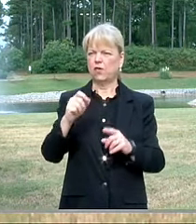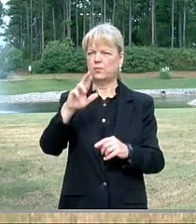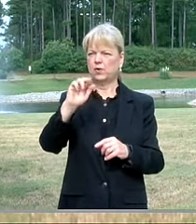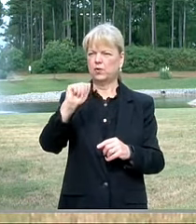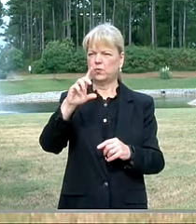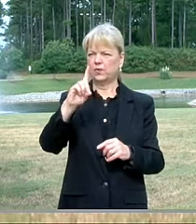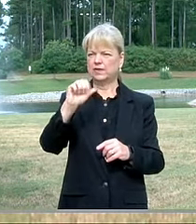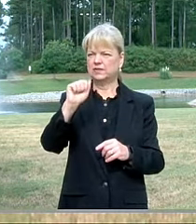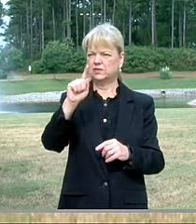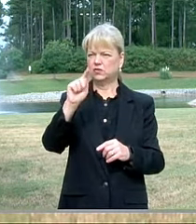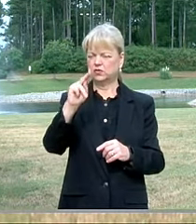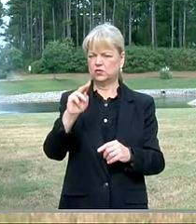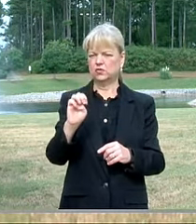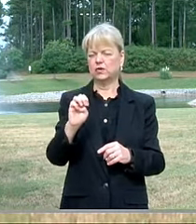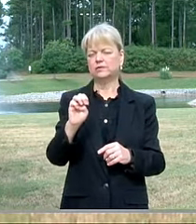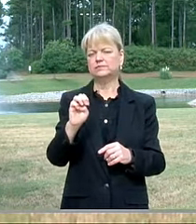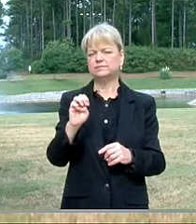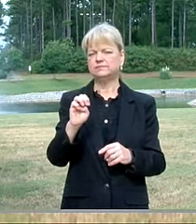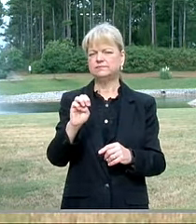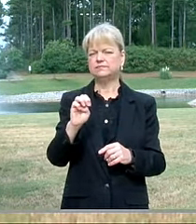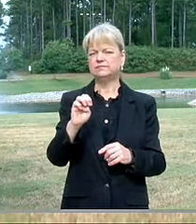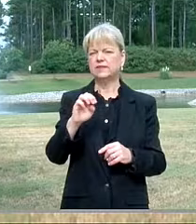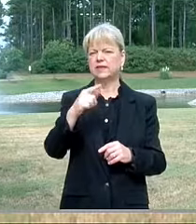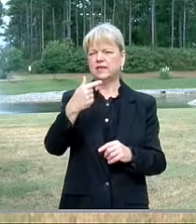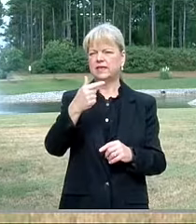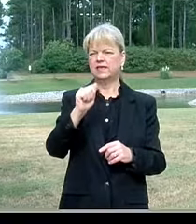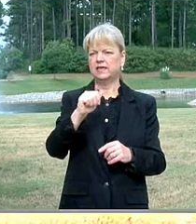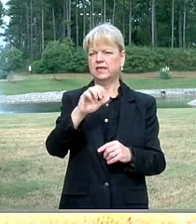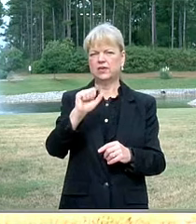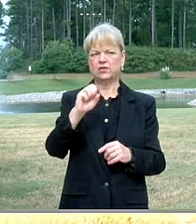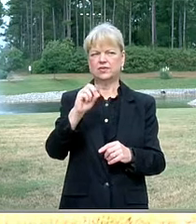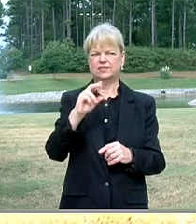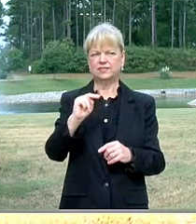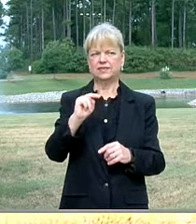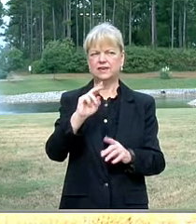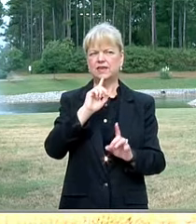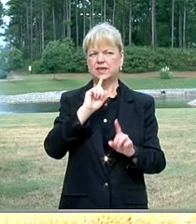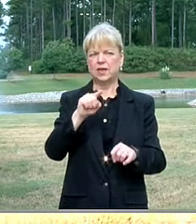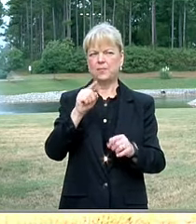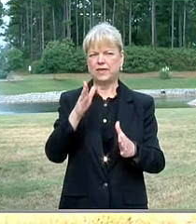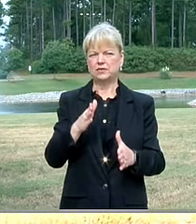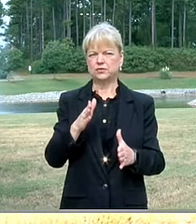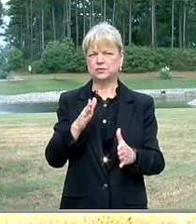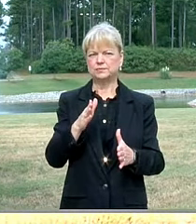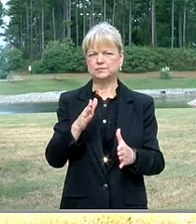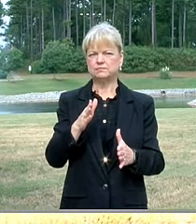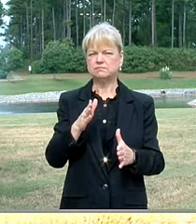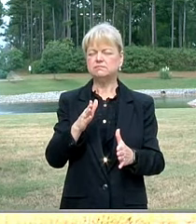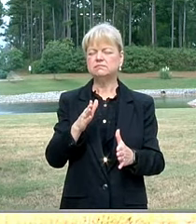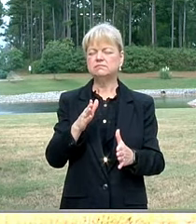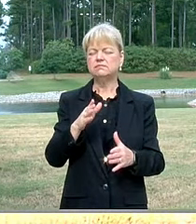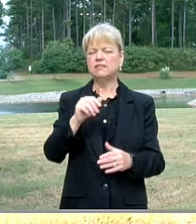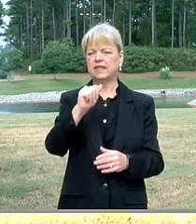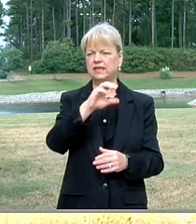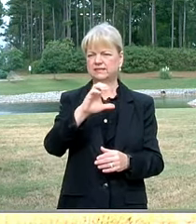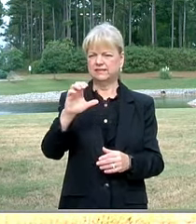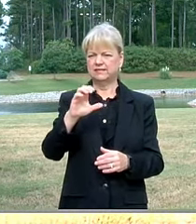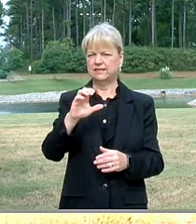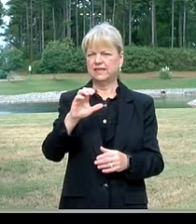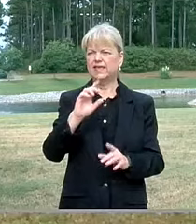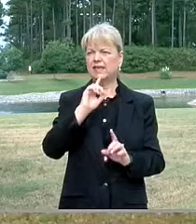Aaron Ikey, Garrison Commander, Redstone Arsenal. Command Sergeant Major Julie Harris, ACC Command Sergeant